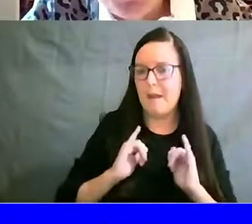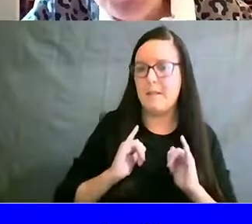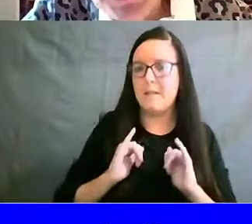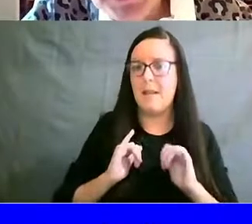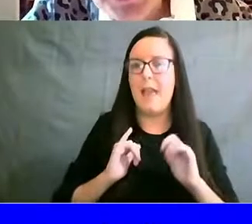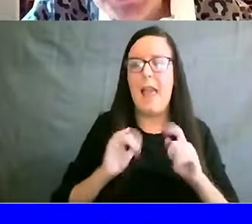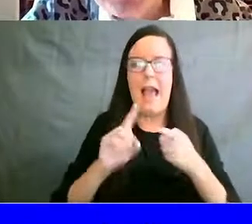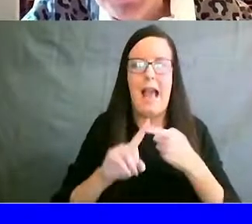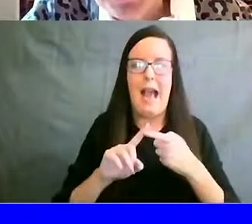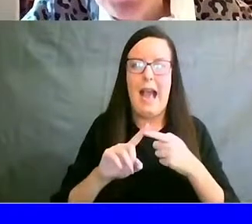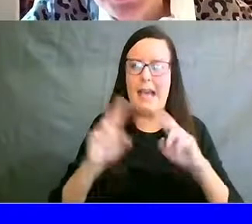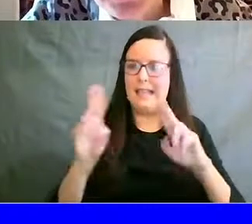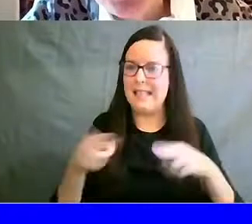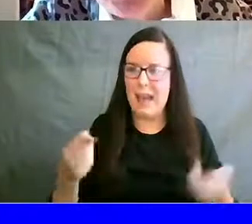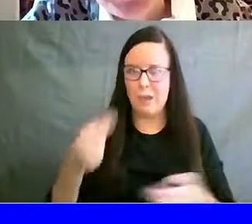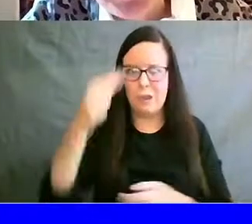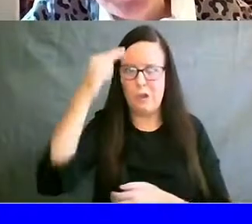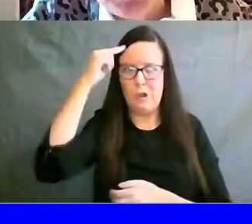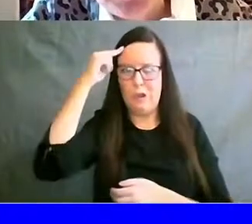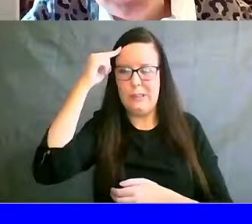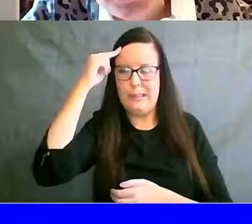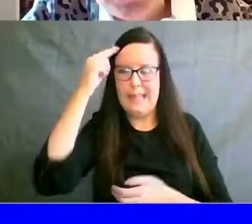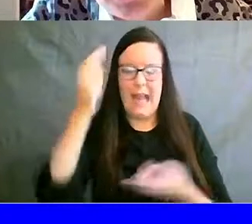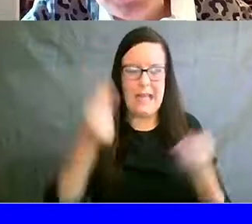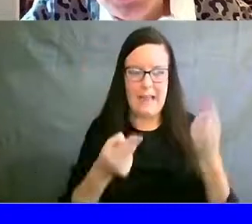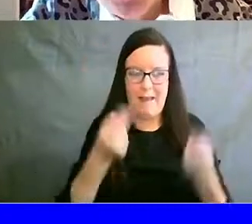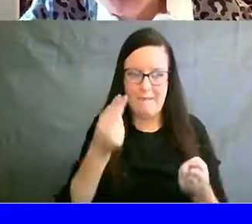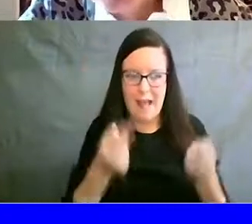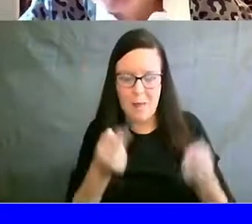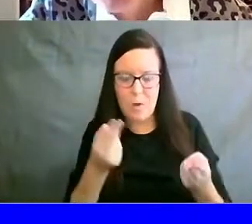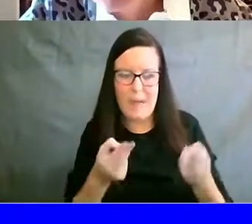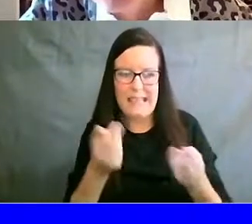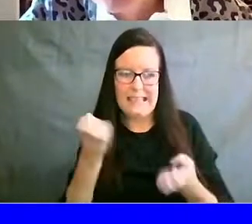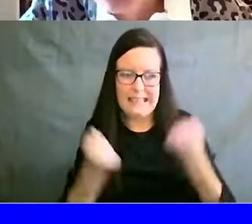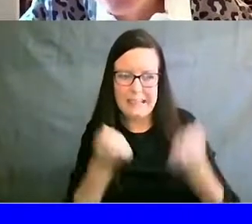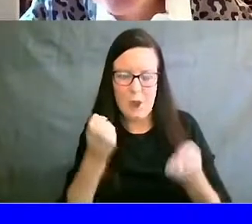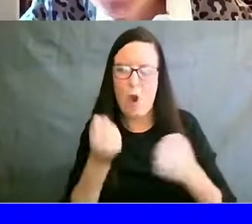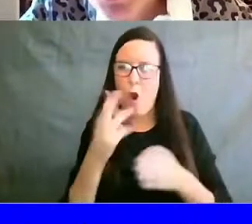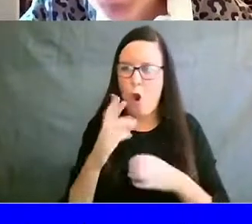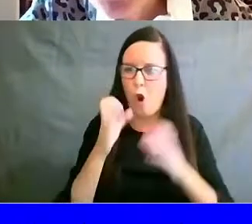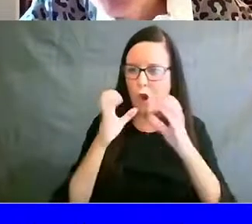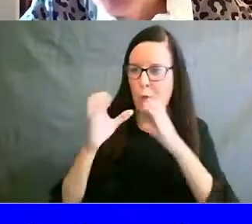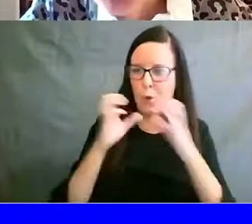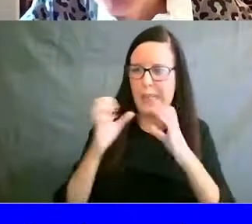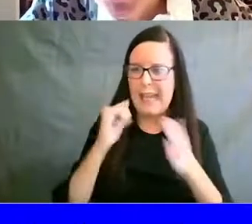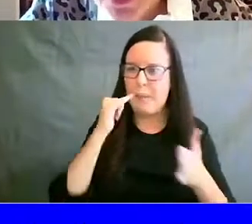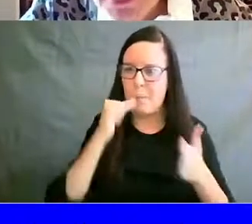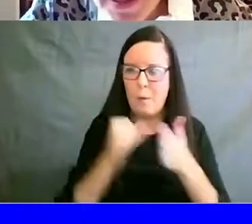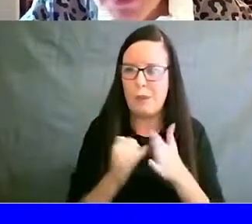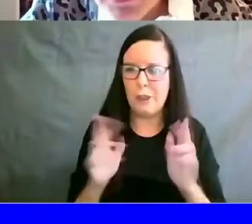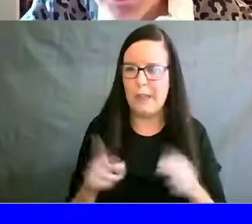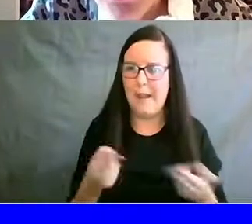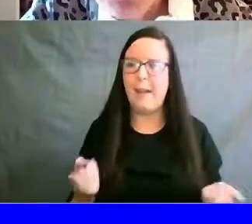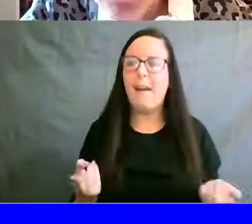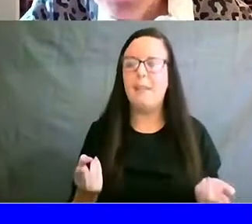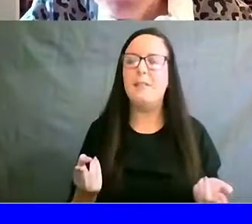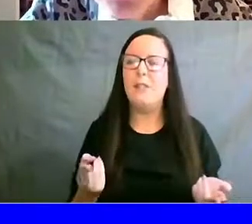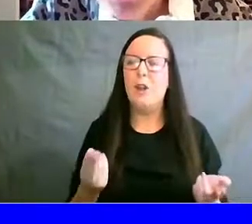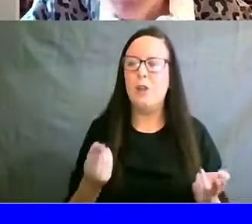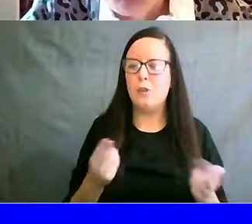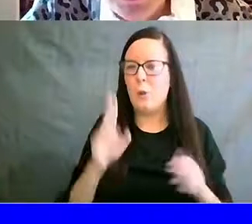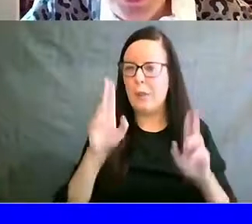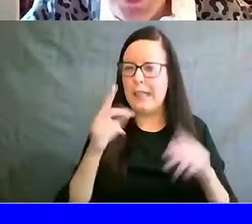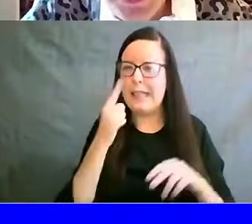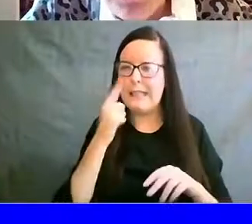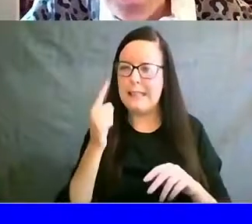incapable of understanding, evaluating and communicating consent. So we can see there that it's quite close to how capacity is defined